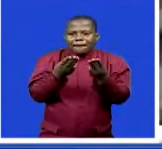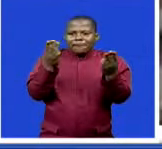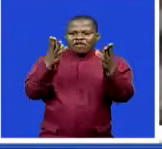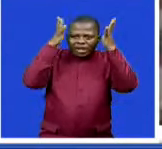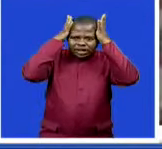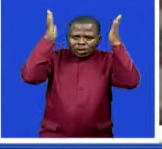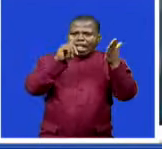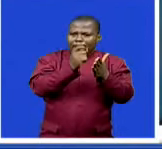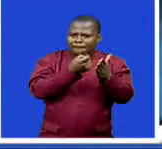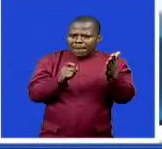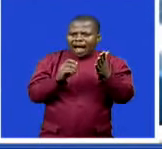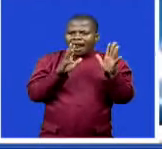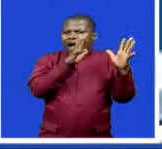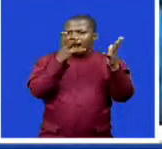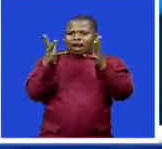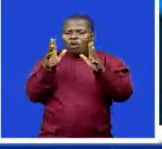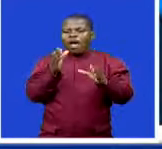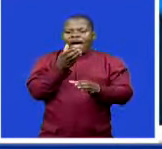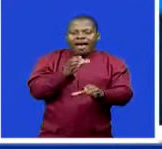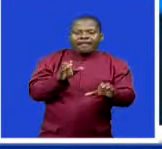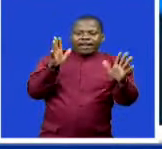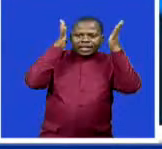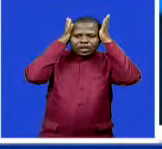hallelujah in every corner of the kingdom.